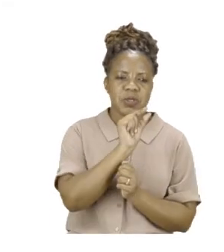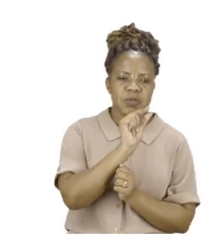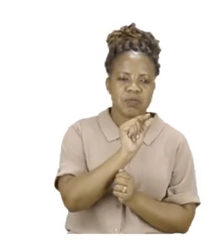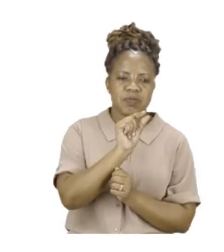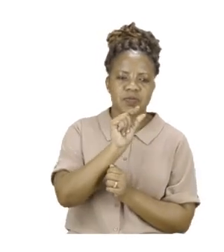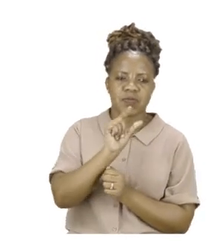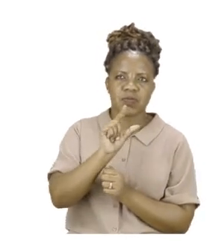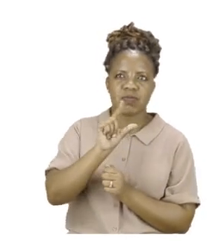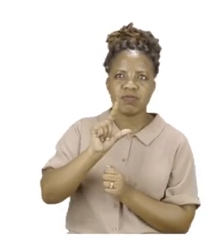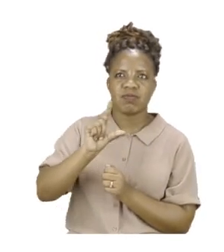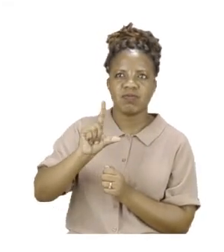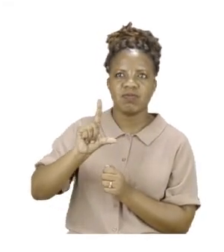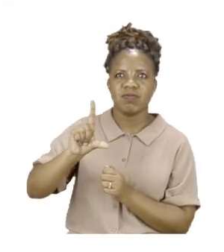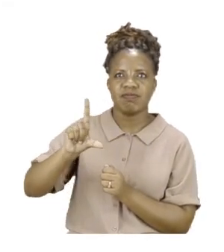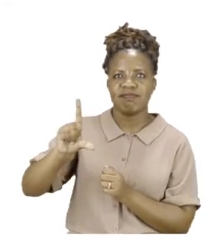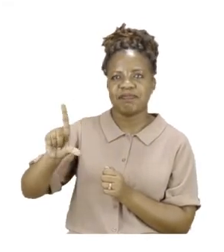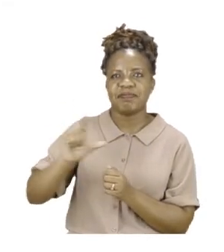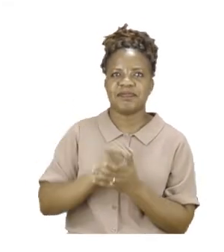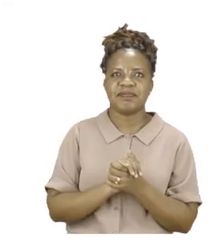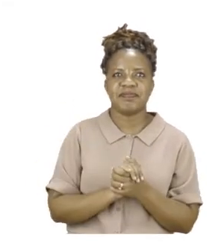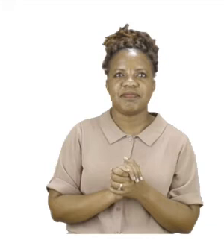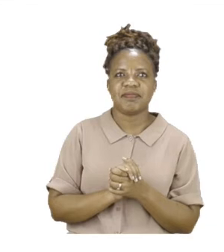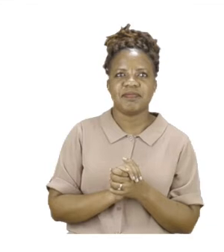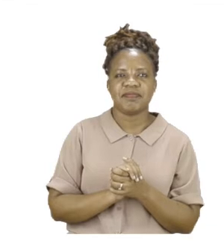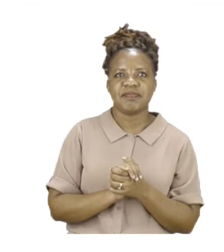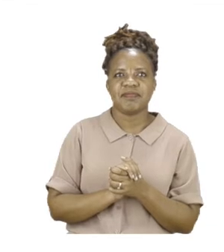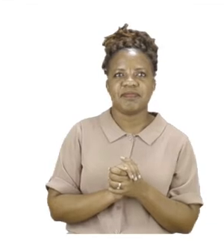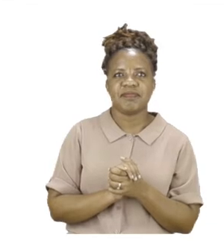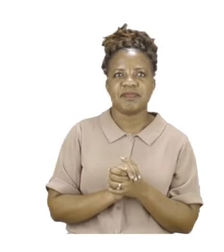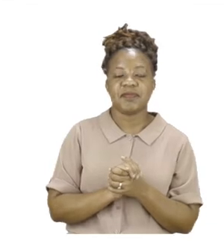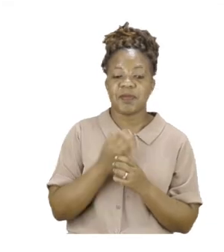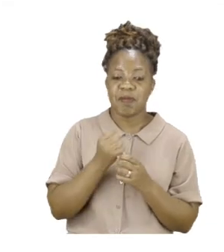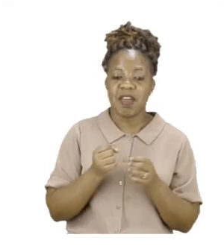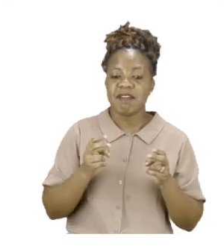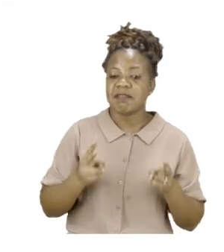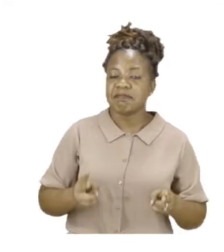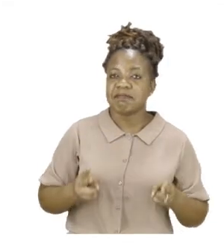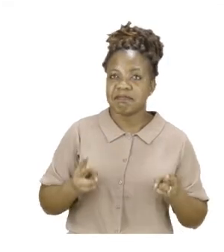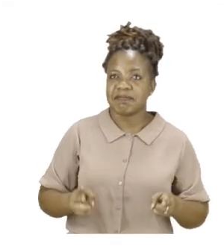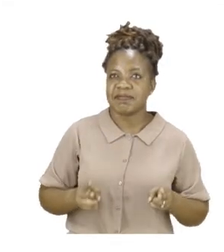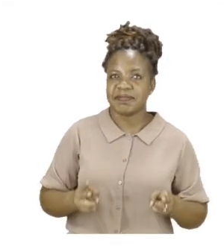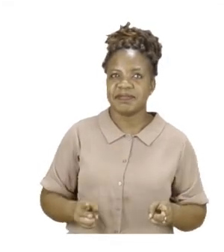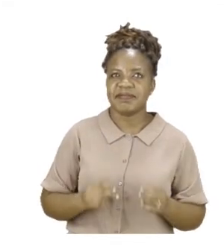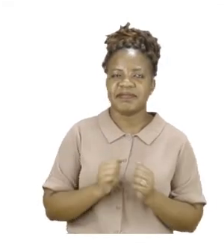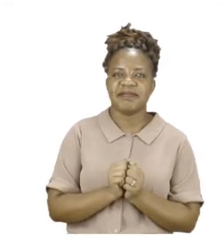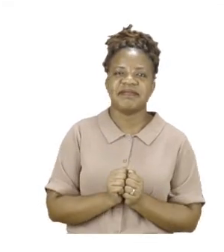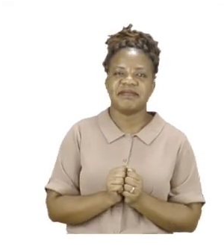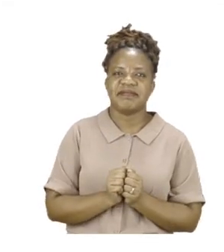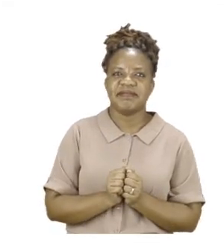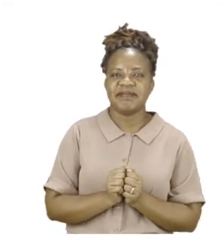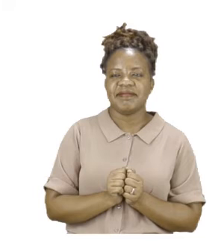the greatest. And we have a choo-choo train to do it with. Everyone, let's pretend we are choo-choo